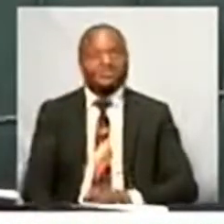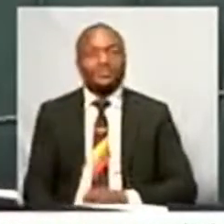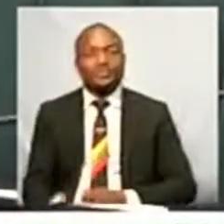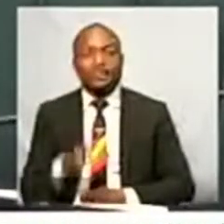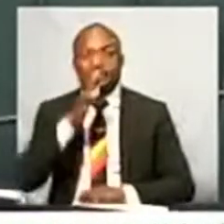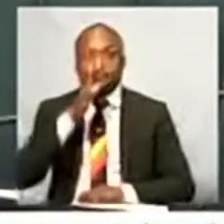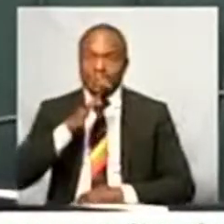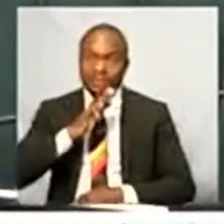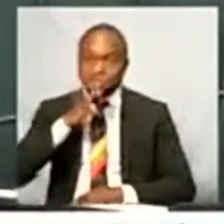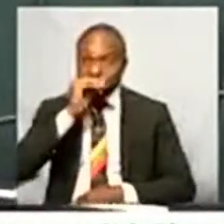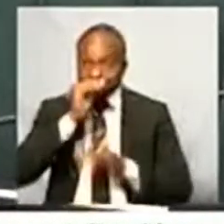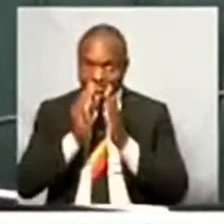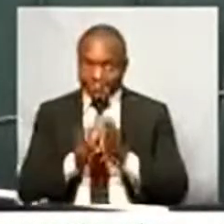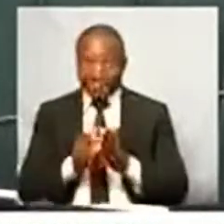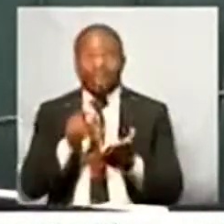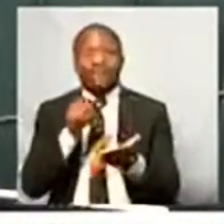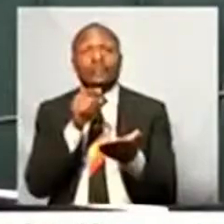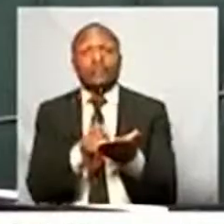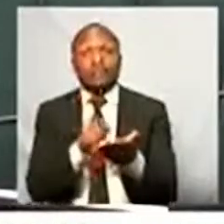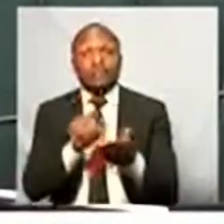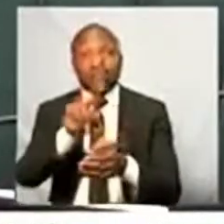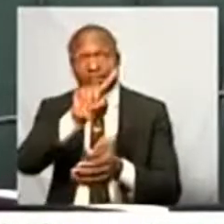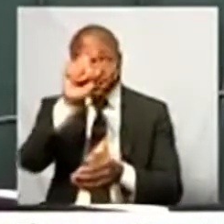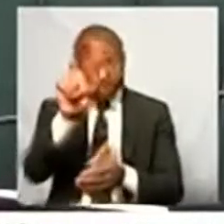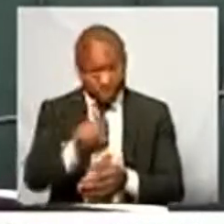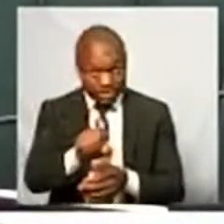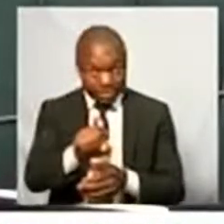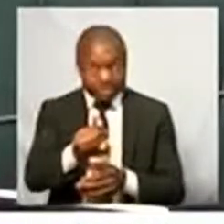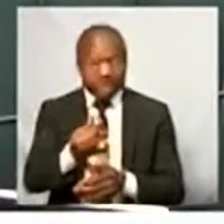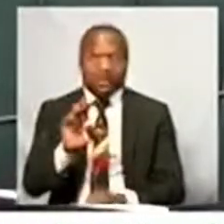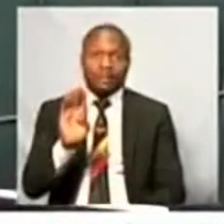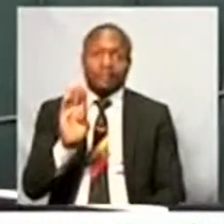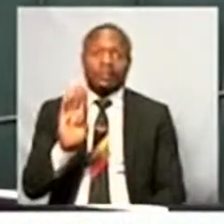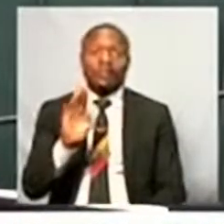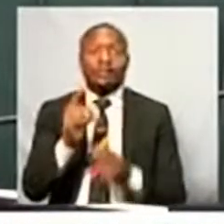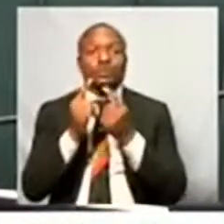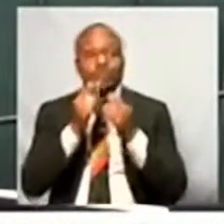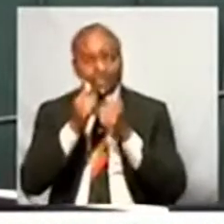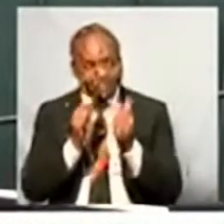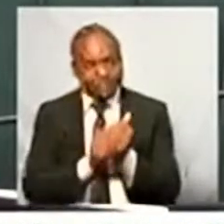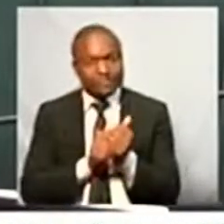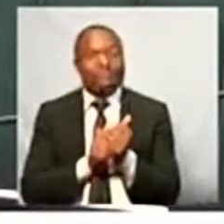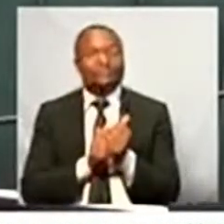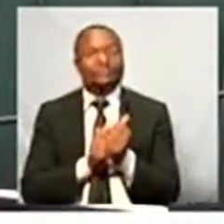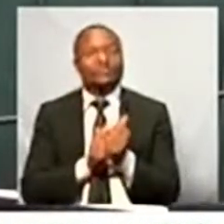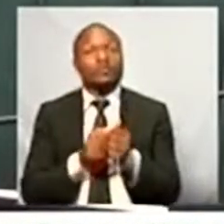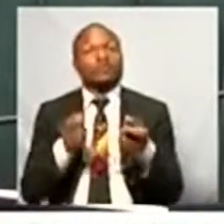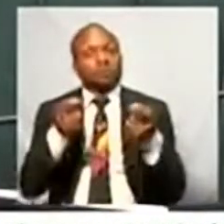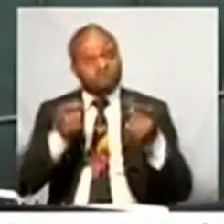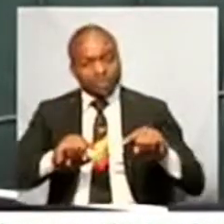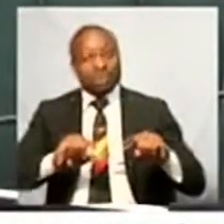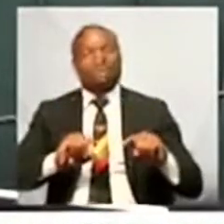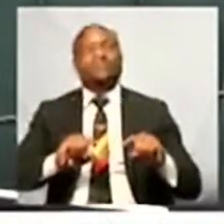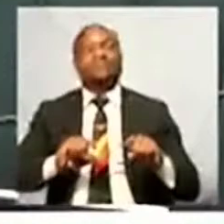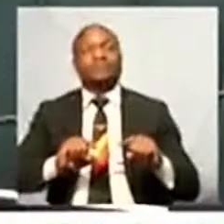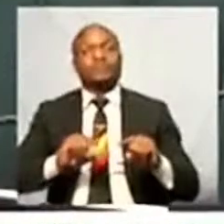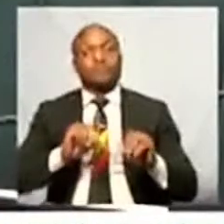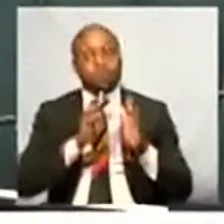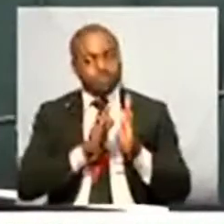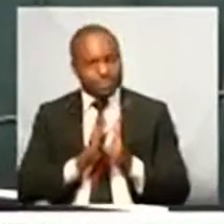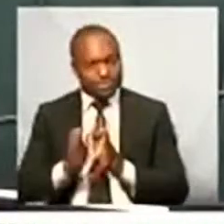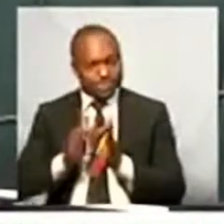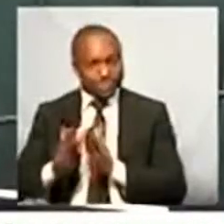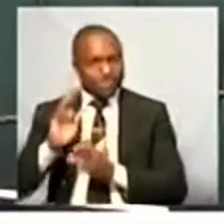Madam Speaker, this is the question in B, which is talking about when the plans